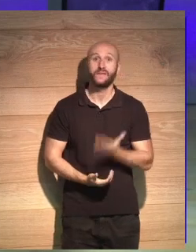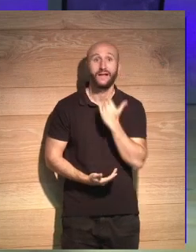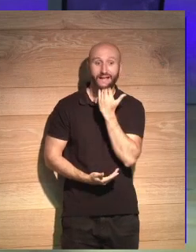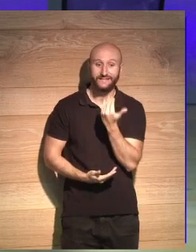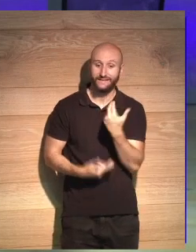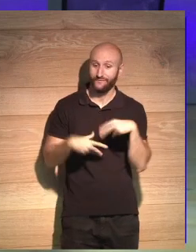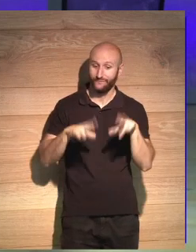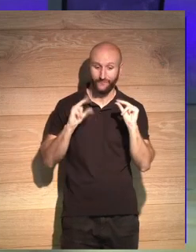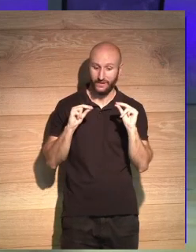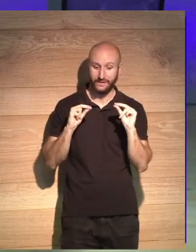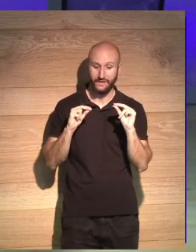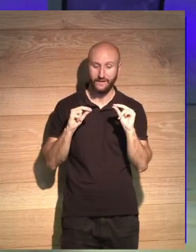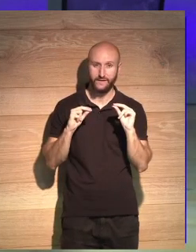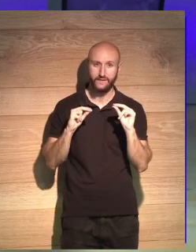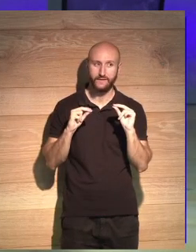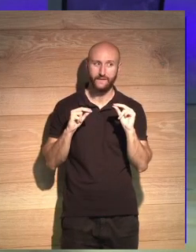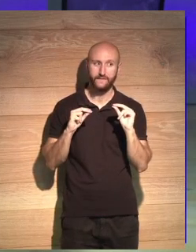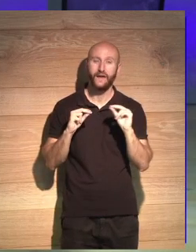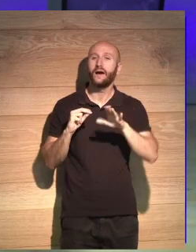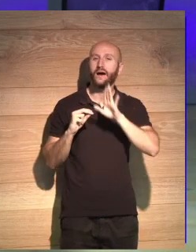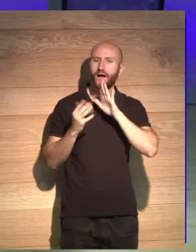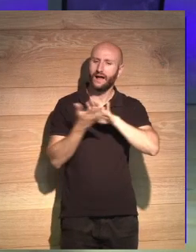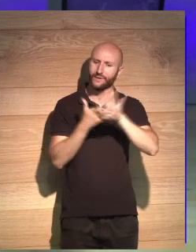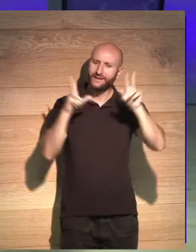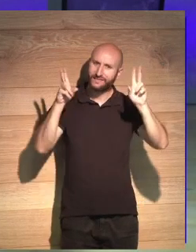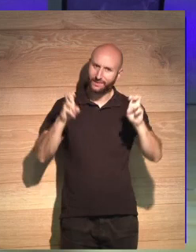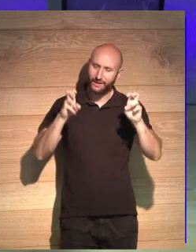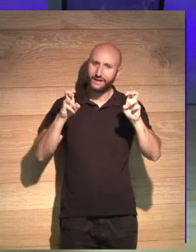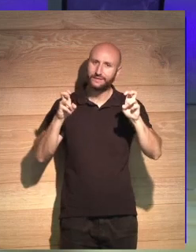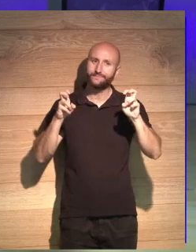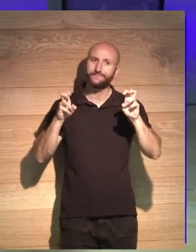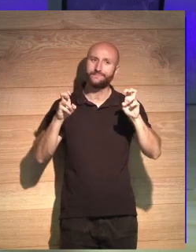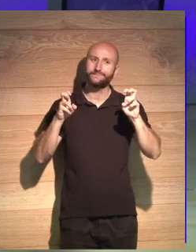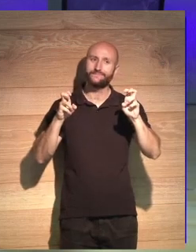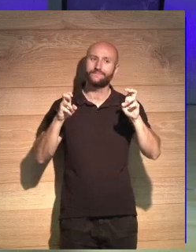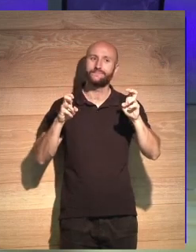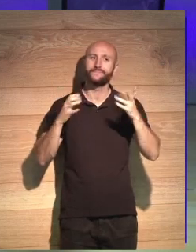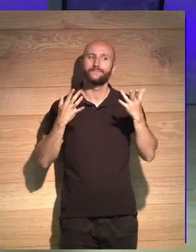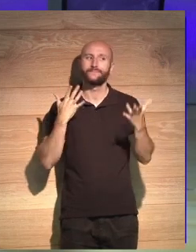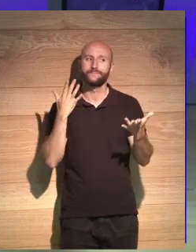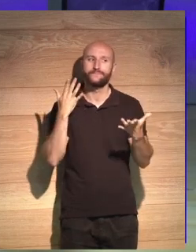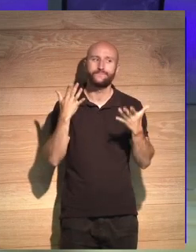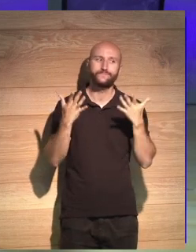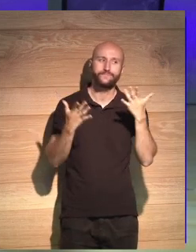Well, we're almost done, and I'd like to mention something we said before